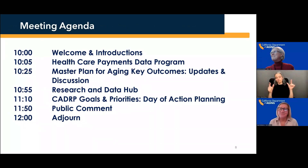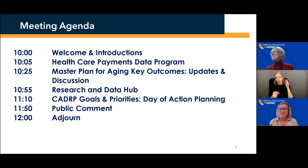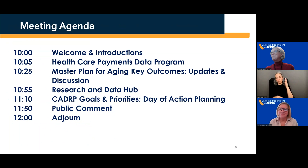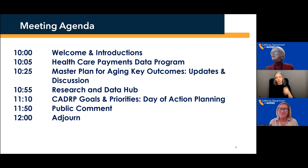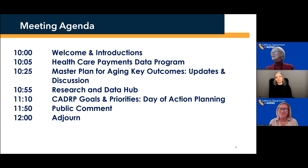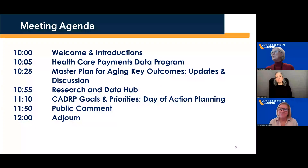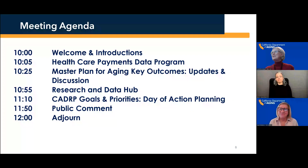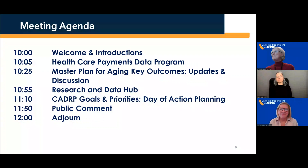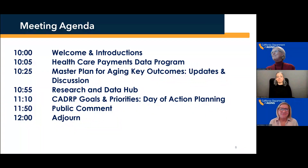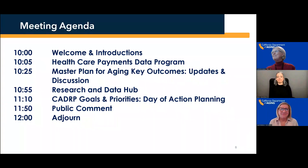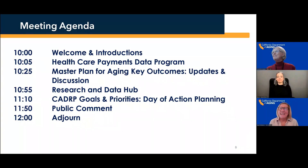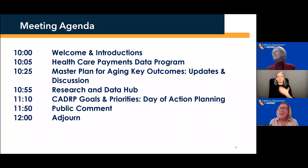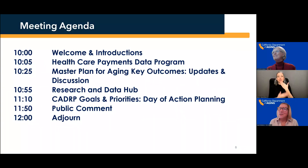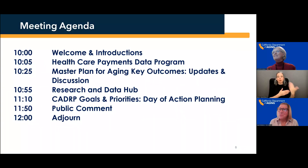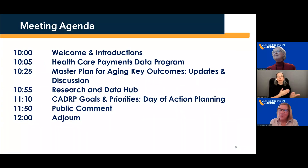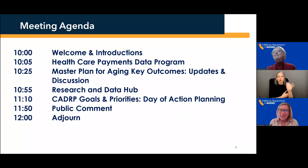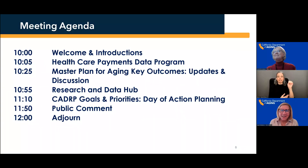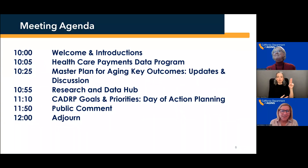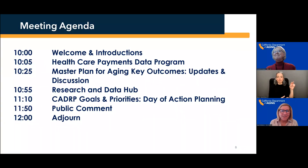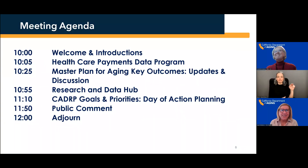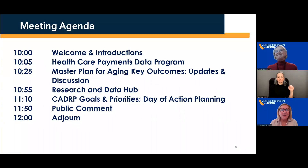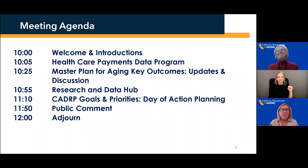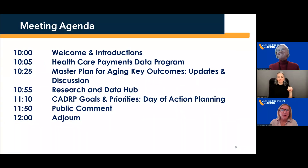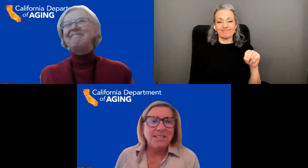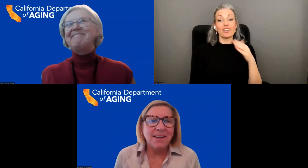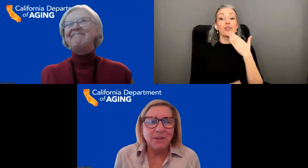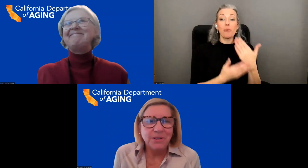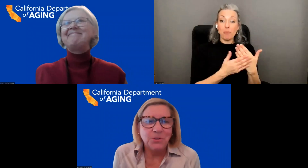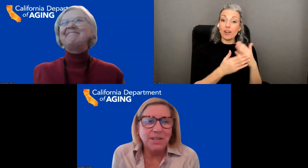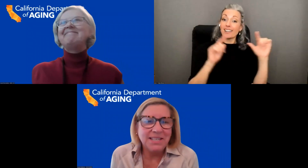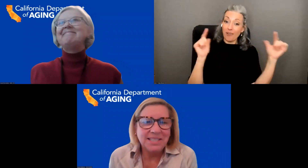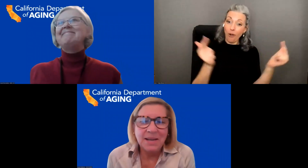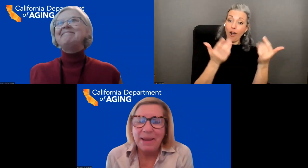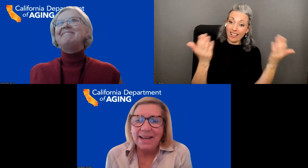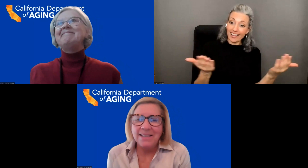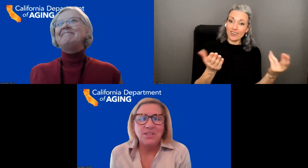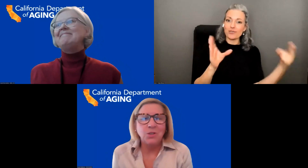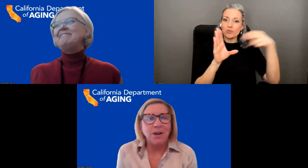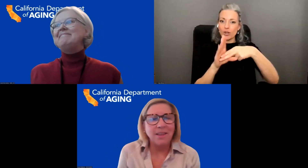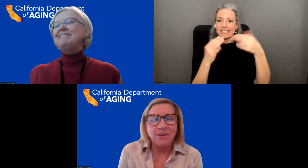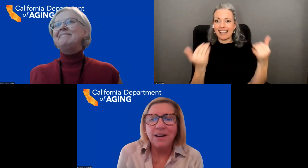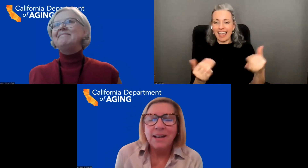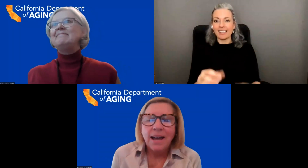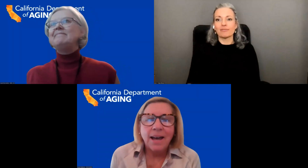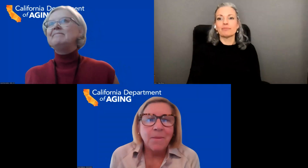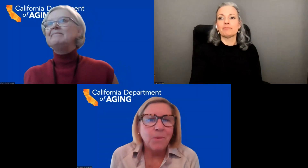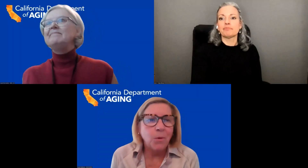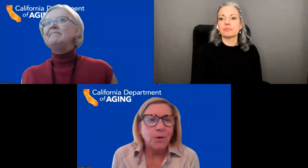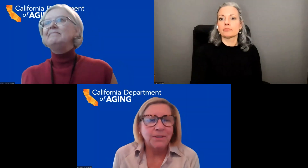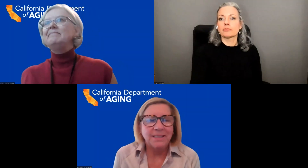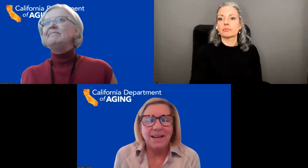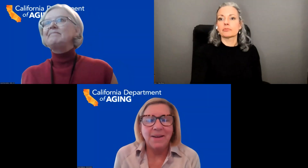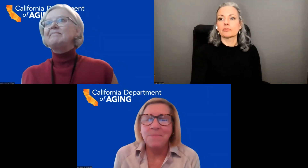we go. Good morning, Susan. Good morning, Carol, and good morning to everyone joining today, panelist or other,